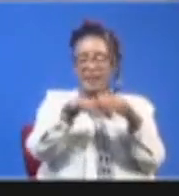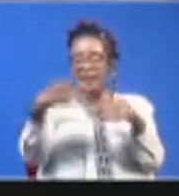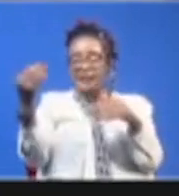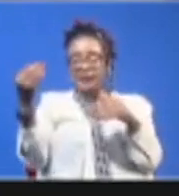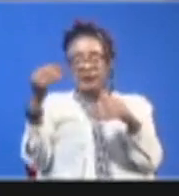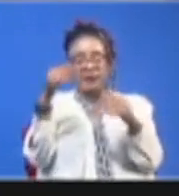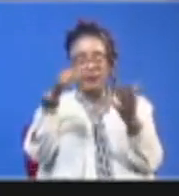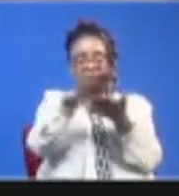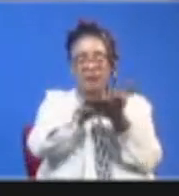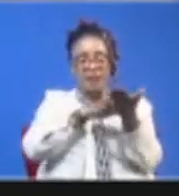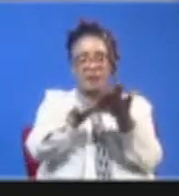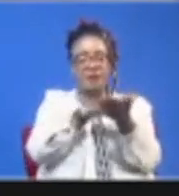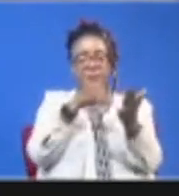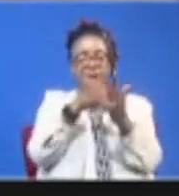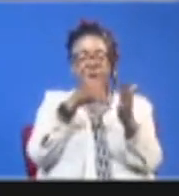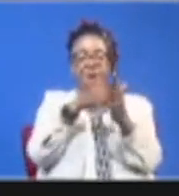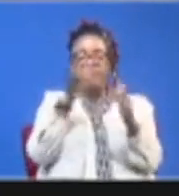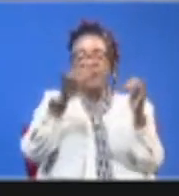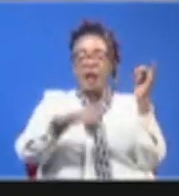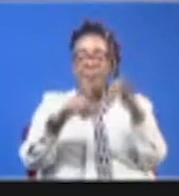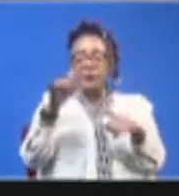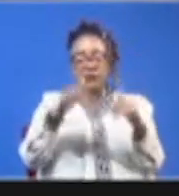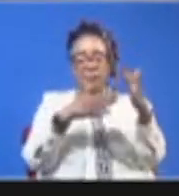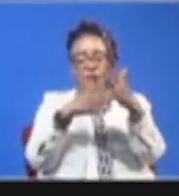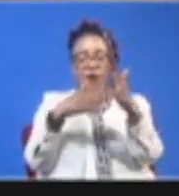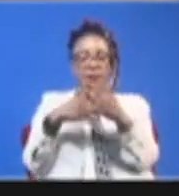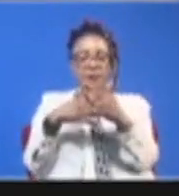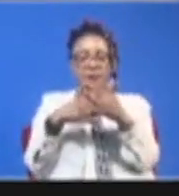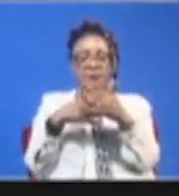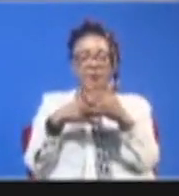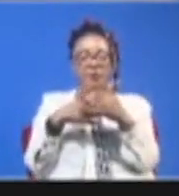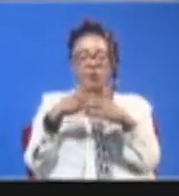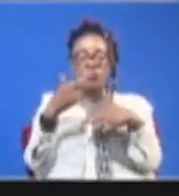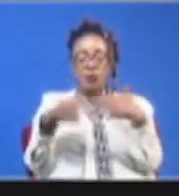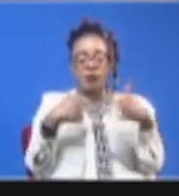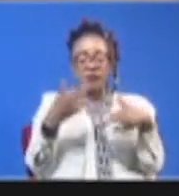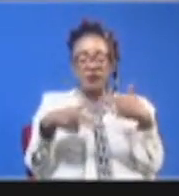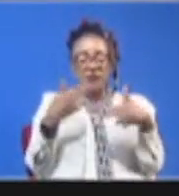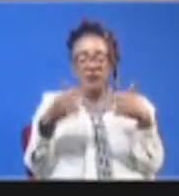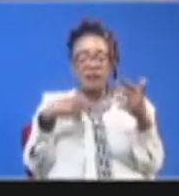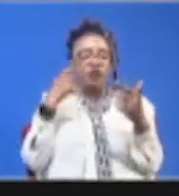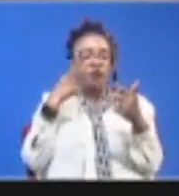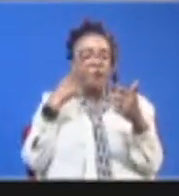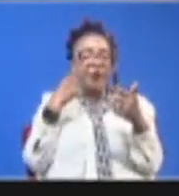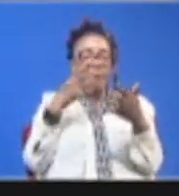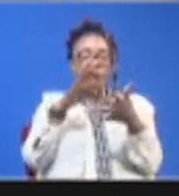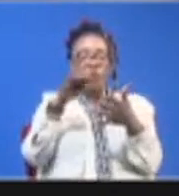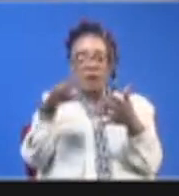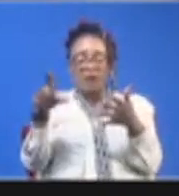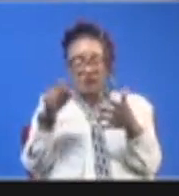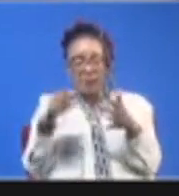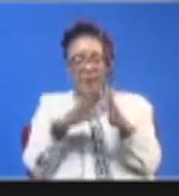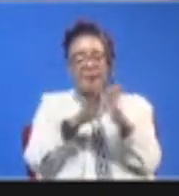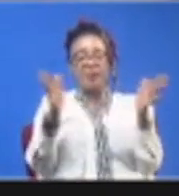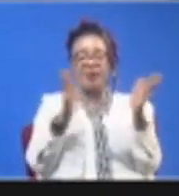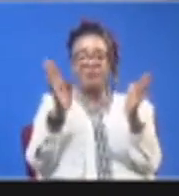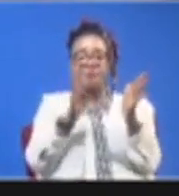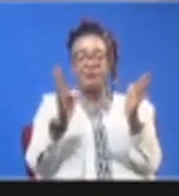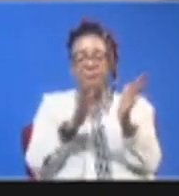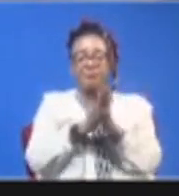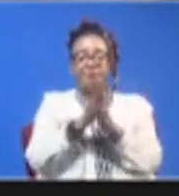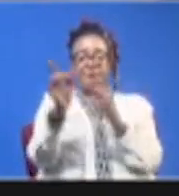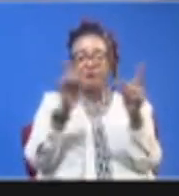our airports and border crossings, hotels, shopping malls, public beaches, and tourist